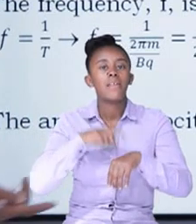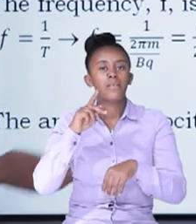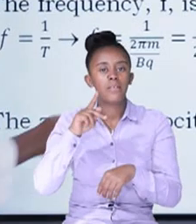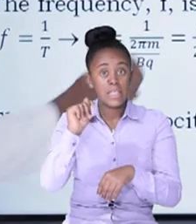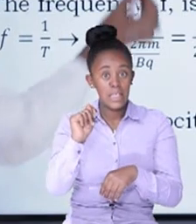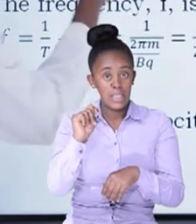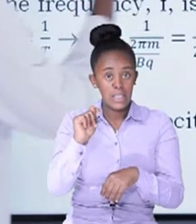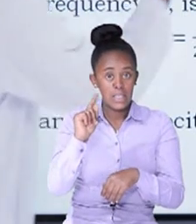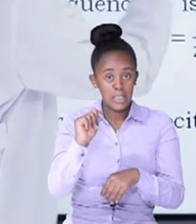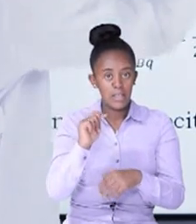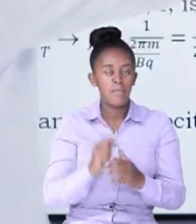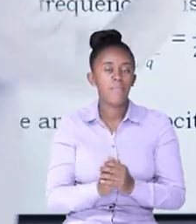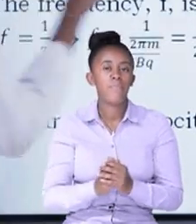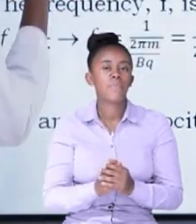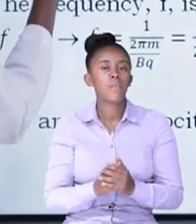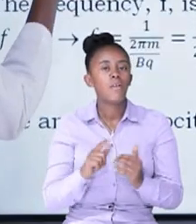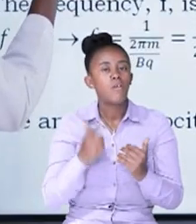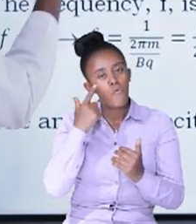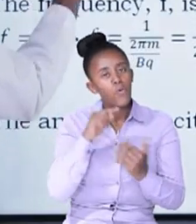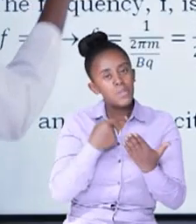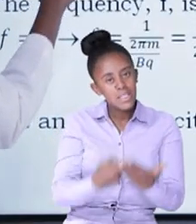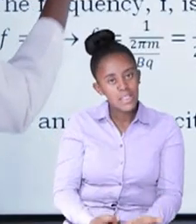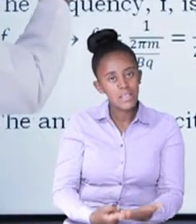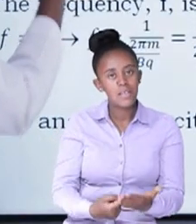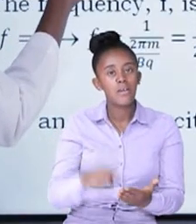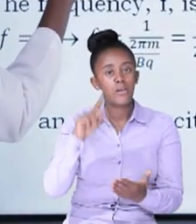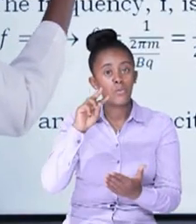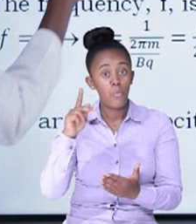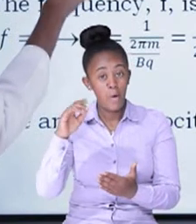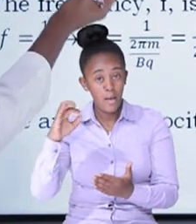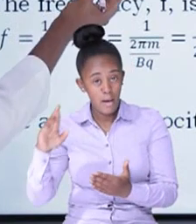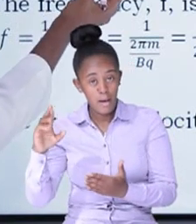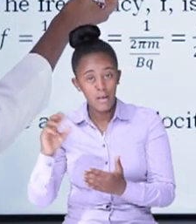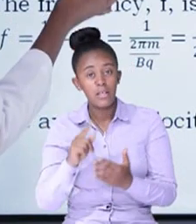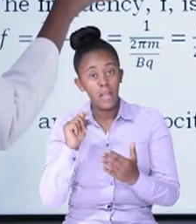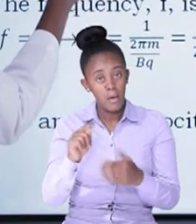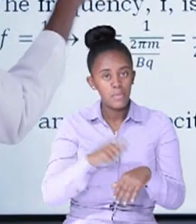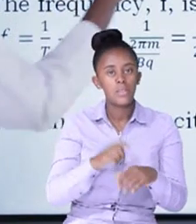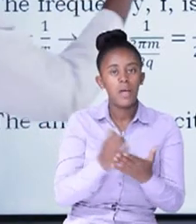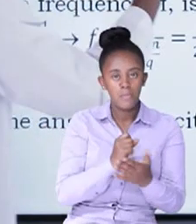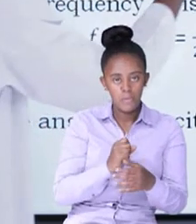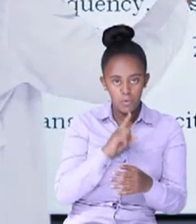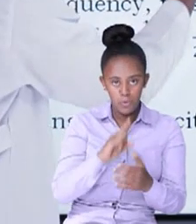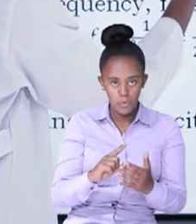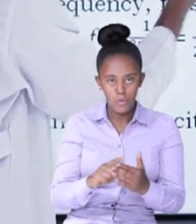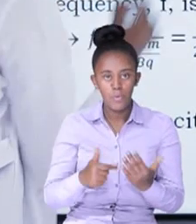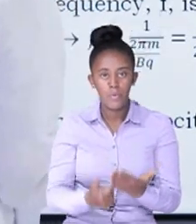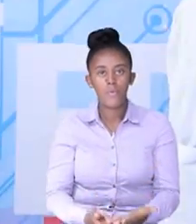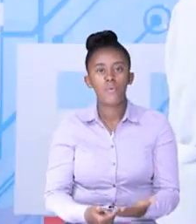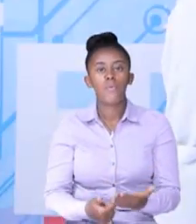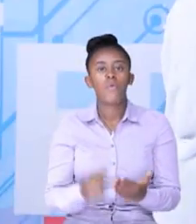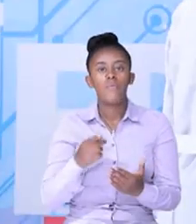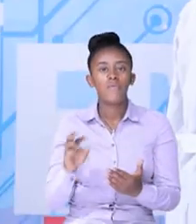t, capital T. Therefore, from this velocity expression, 2 pi r is the displacement, and t is the time it took. So period t is 2 pi r